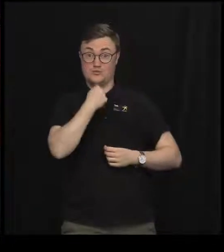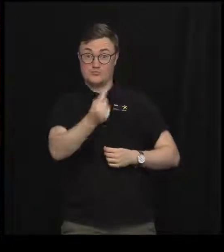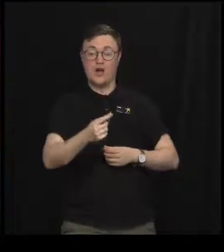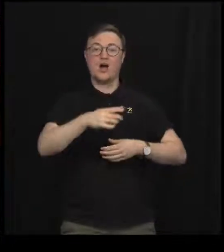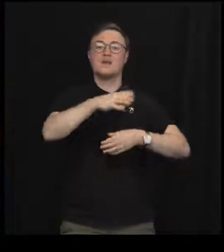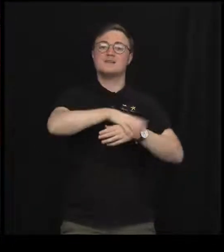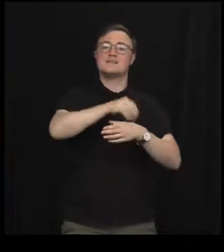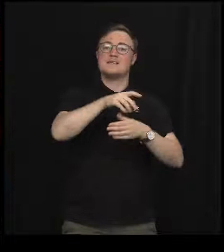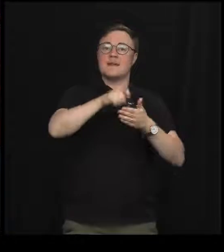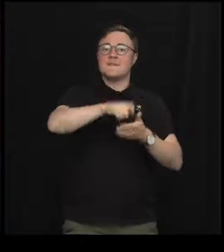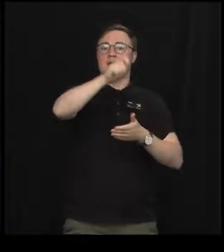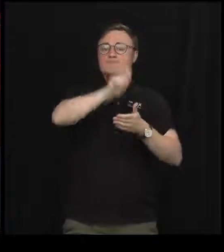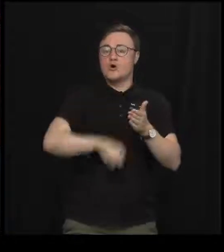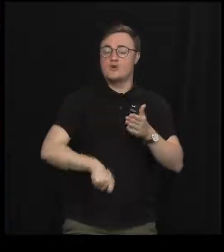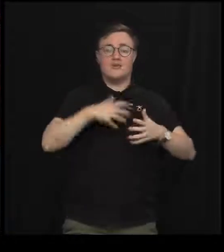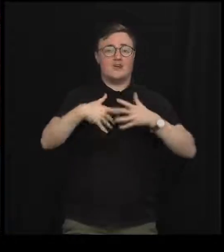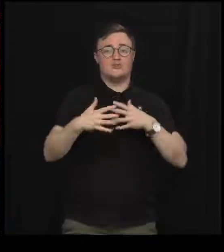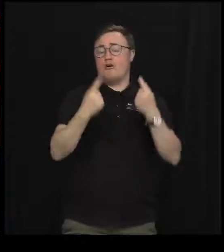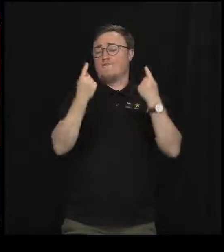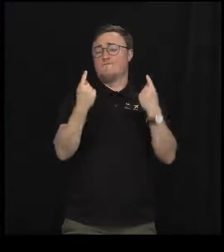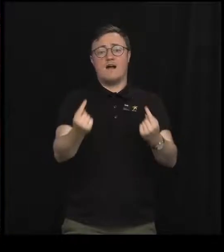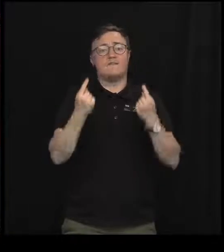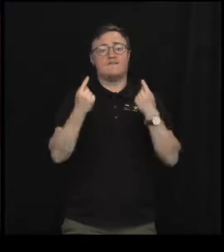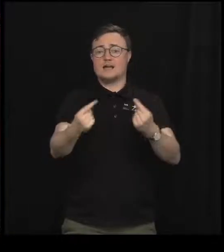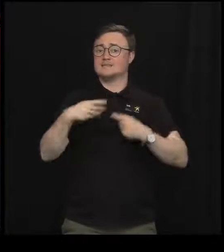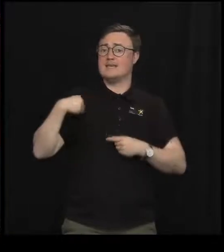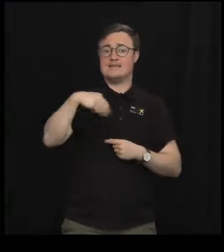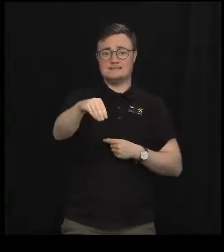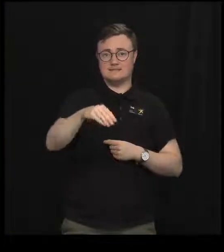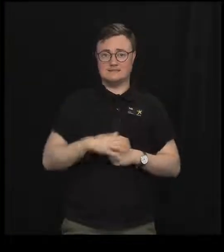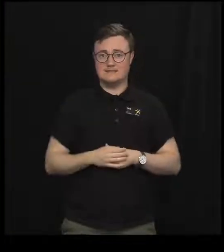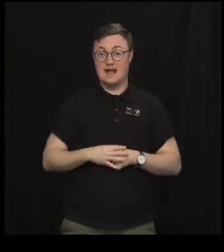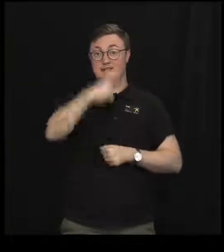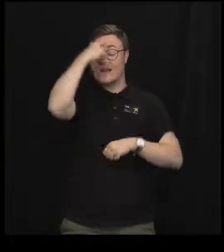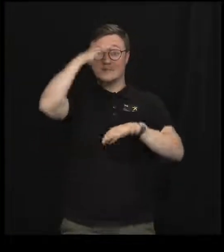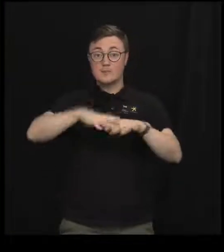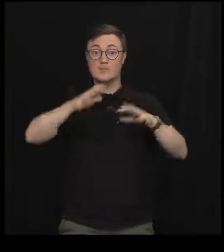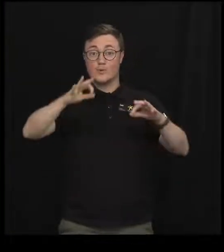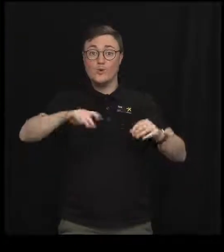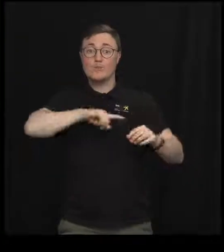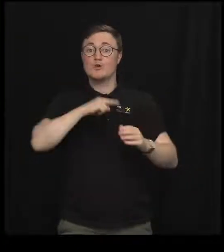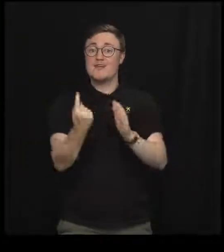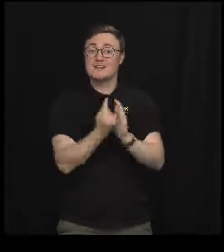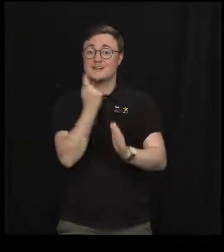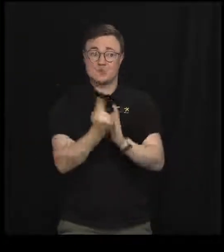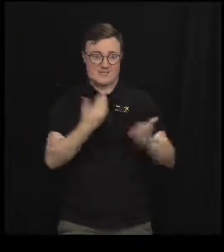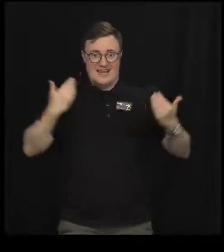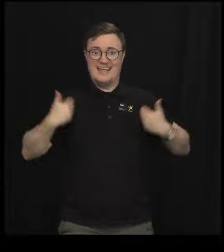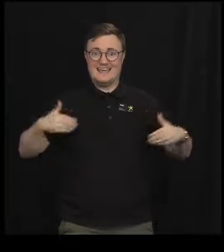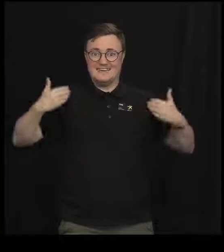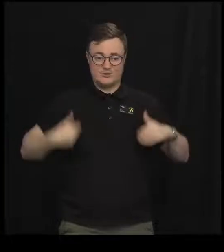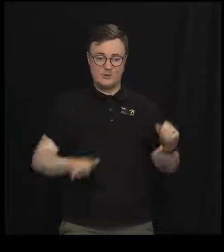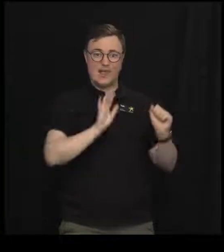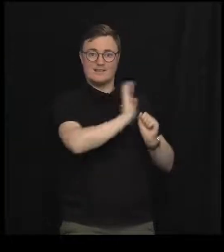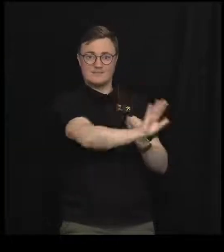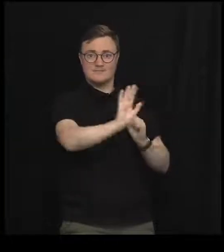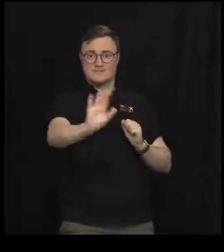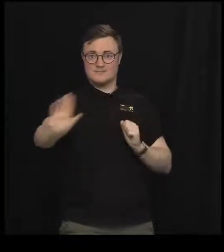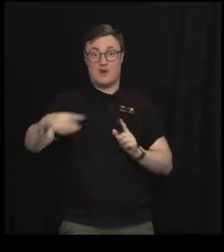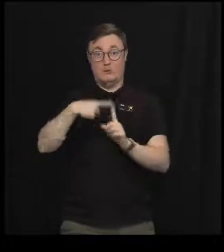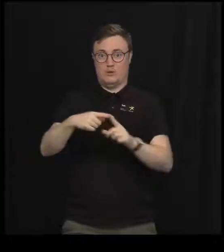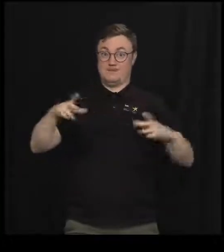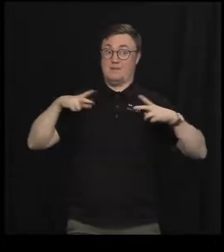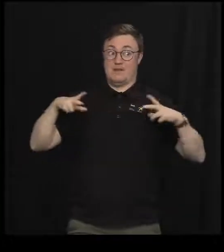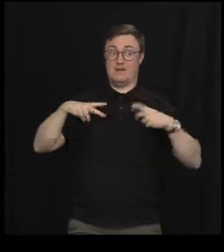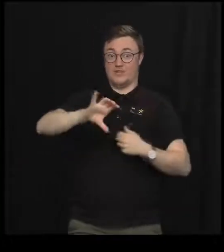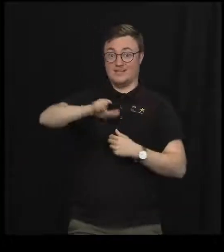citizens of Sweden are doing an amazing job. Just look at how much resources individual Swedes and the private sector